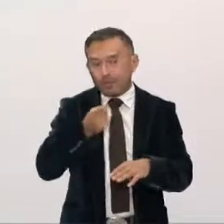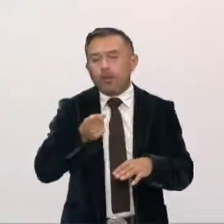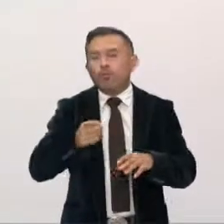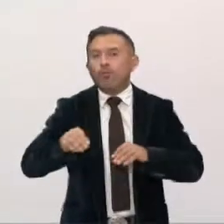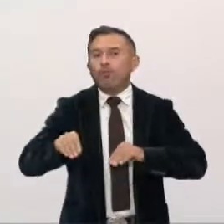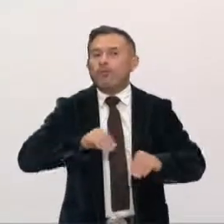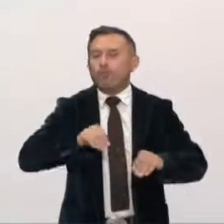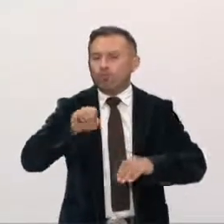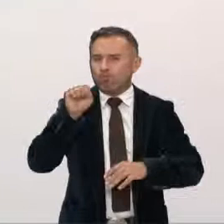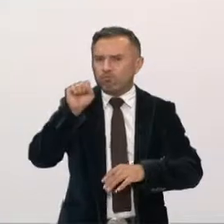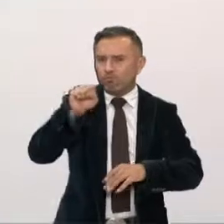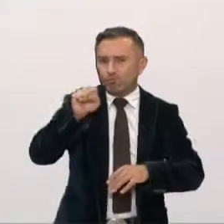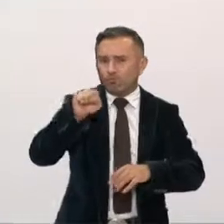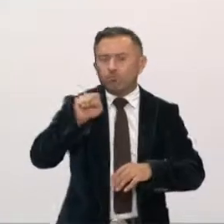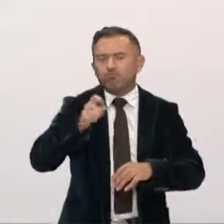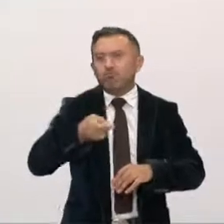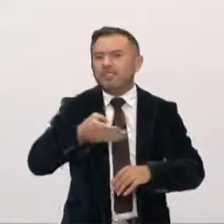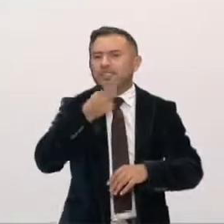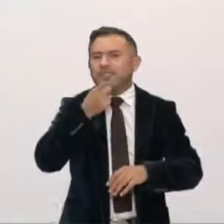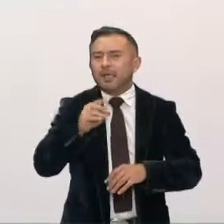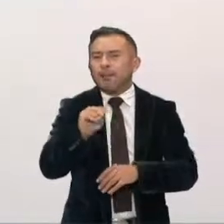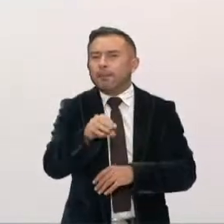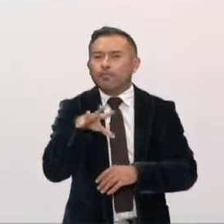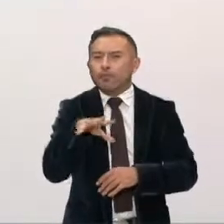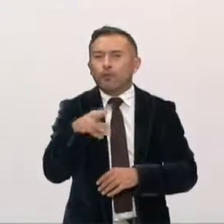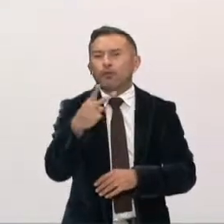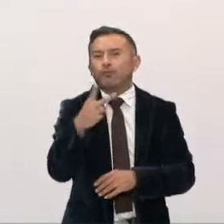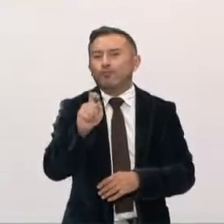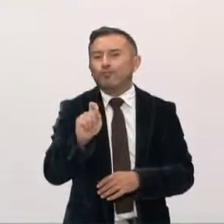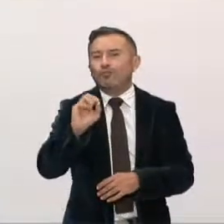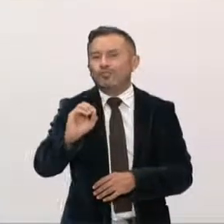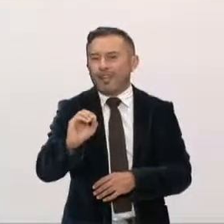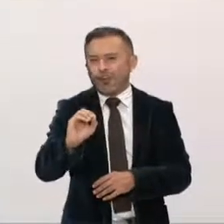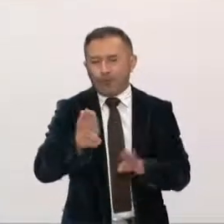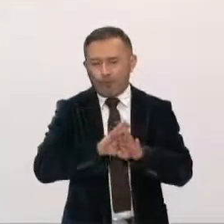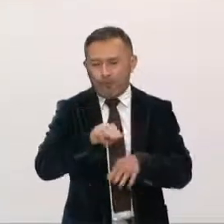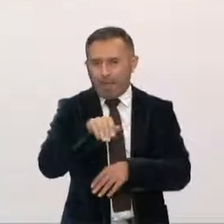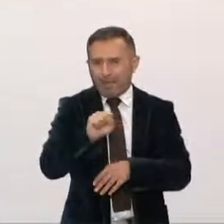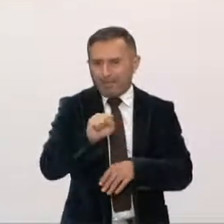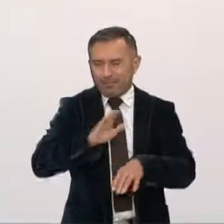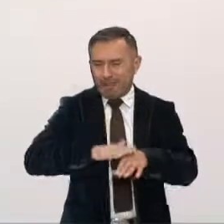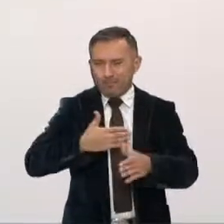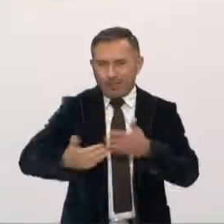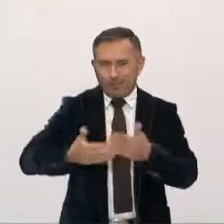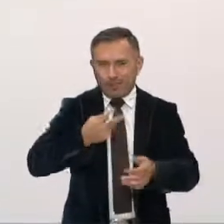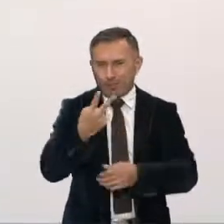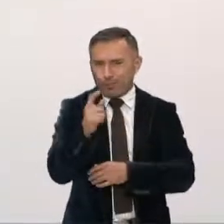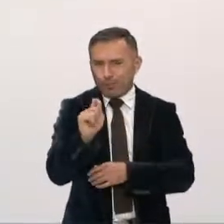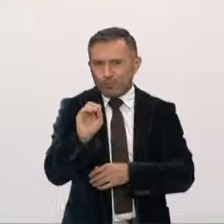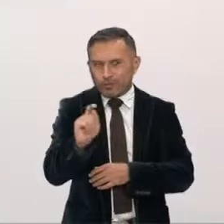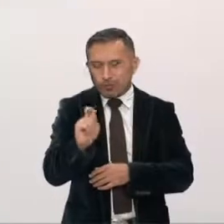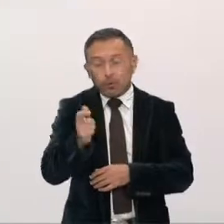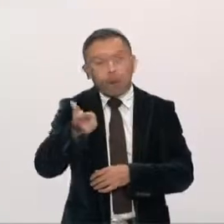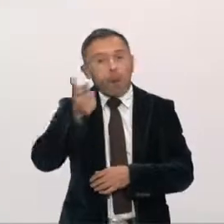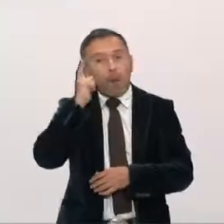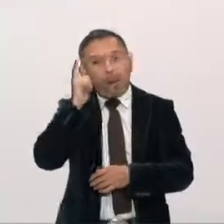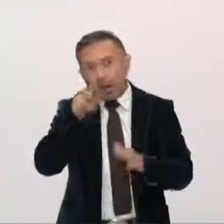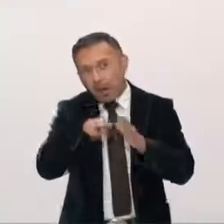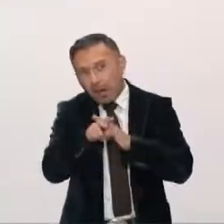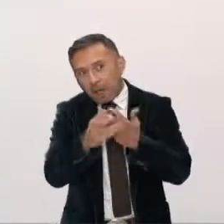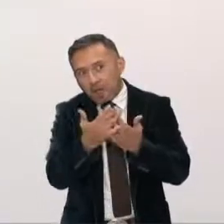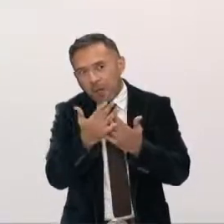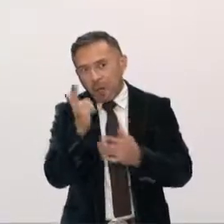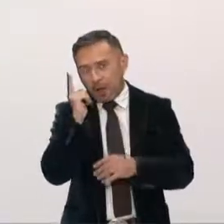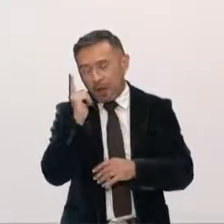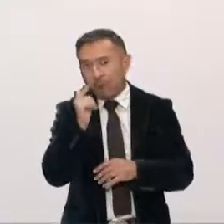Caracora, when he was speaking about socialism 2.0, that was the version. we have lots of expectations that this